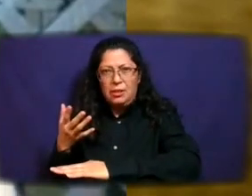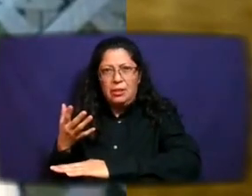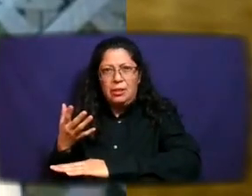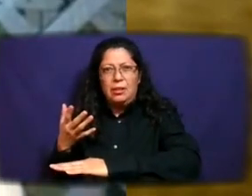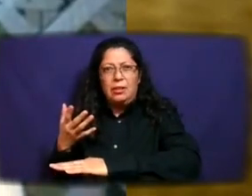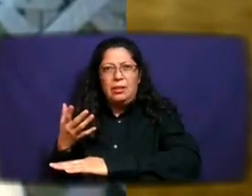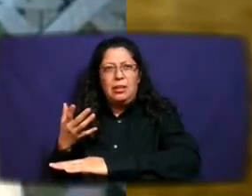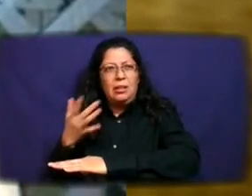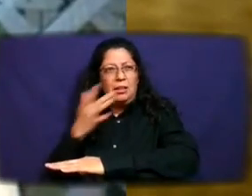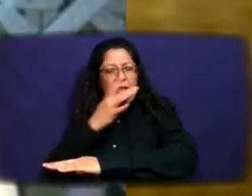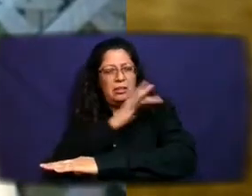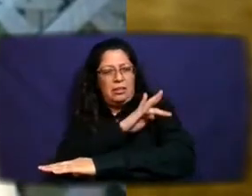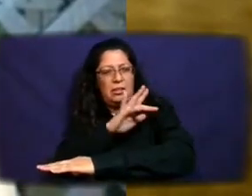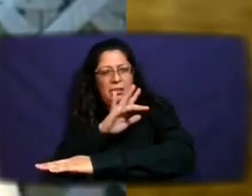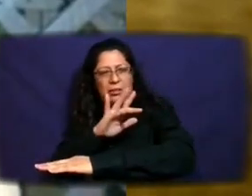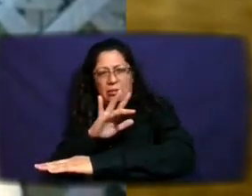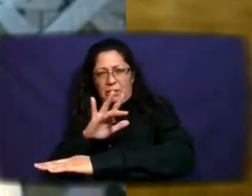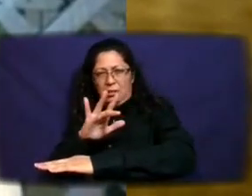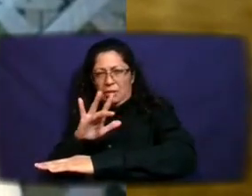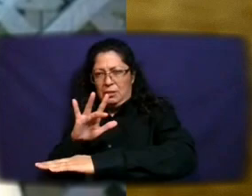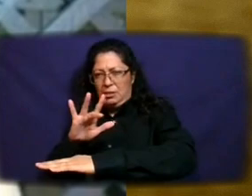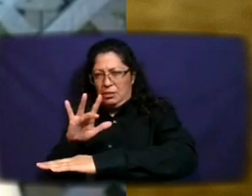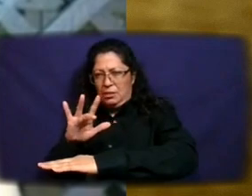was just an empty lot,